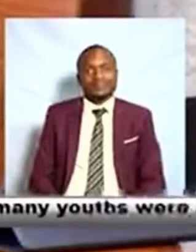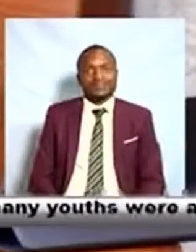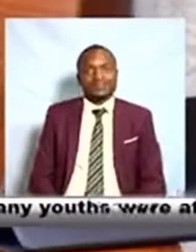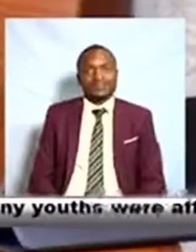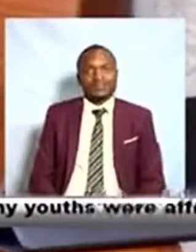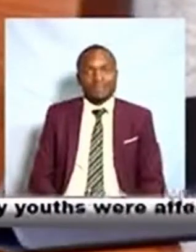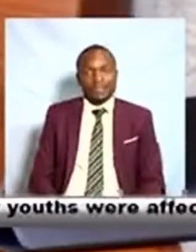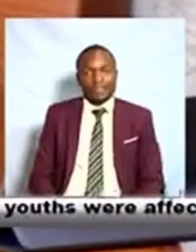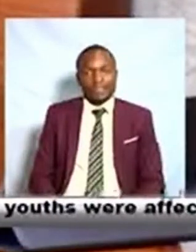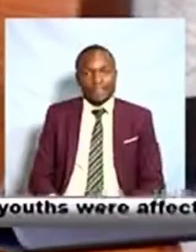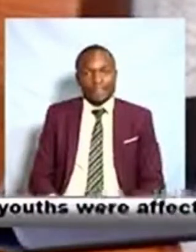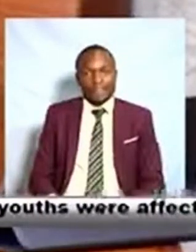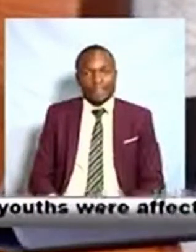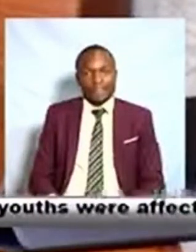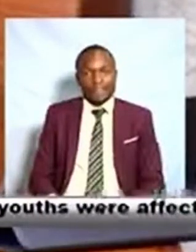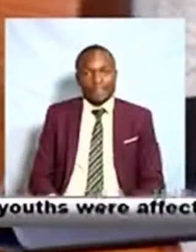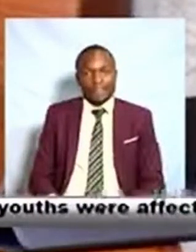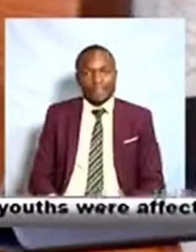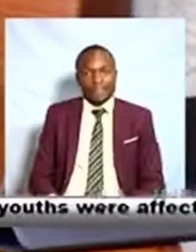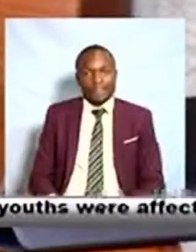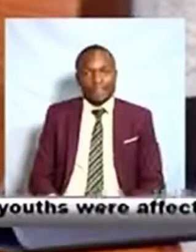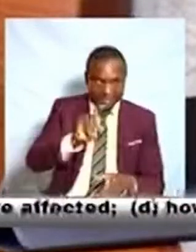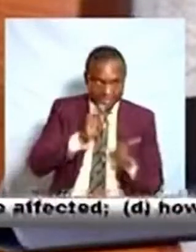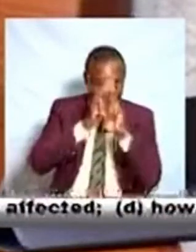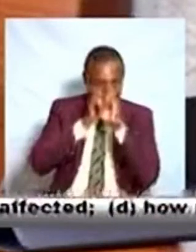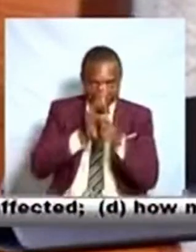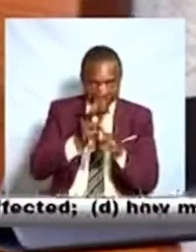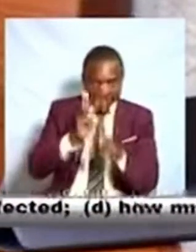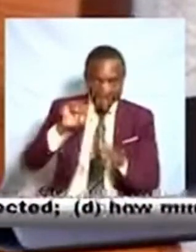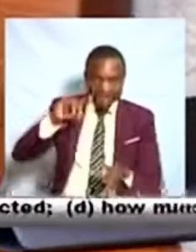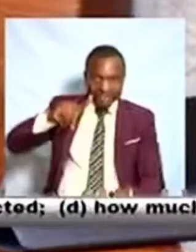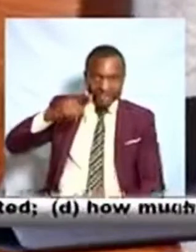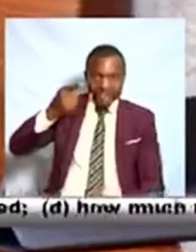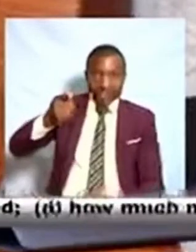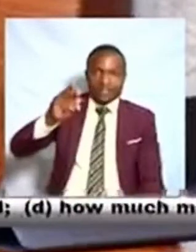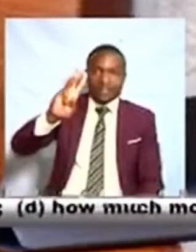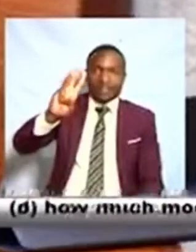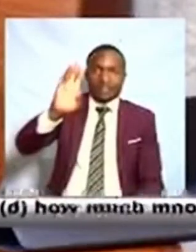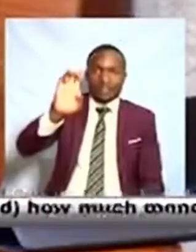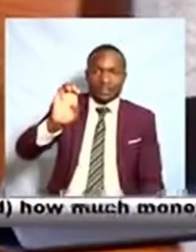We move to the next question. The Honorable Member for Gwembe.